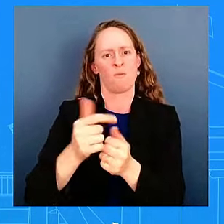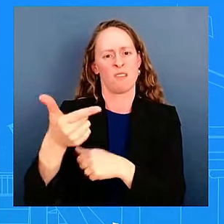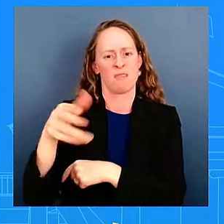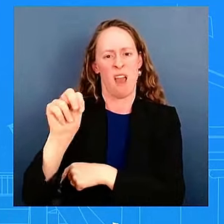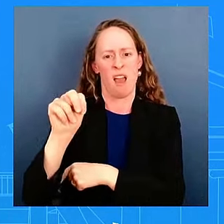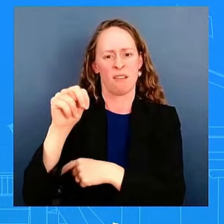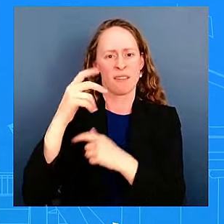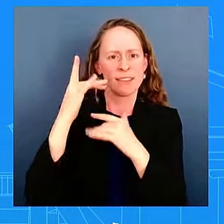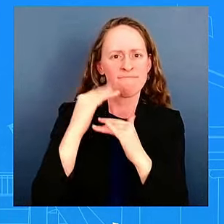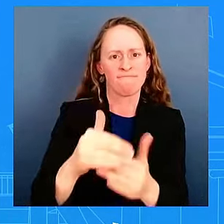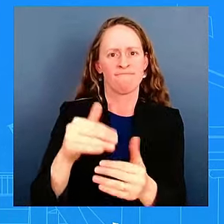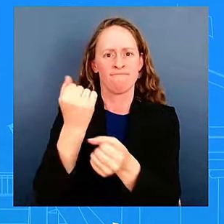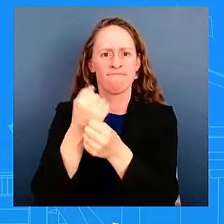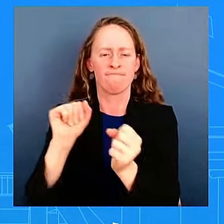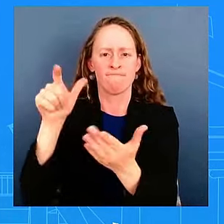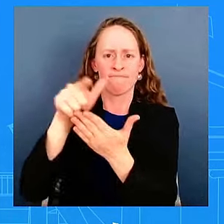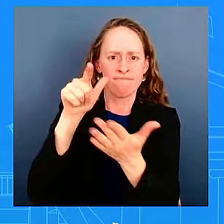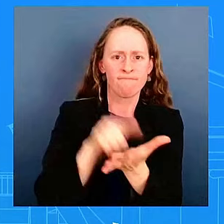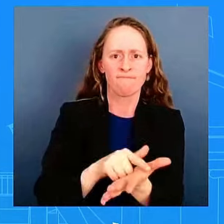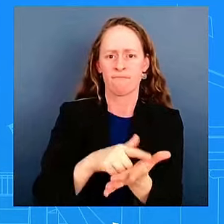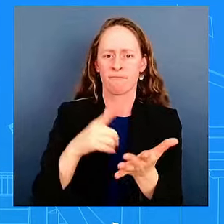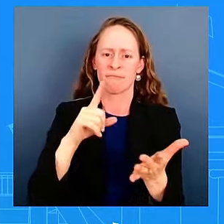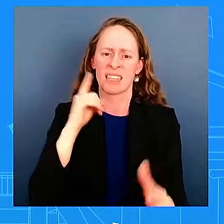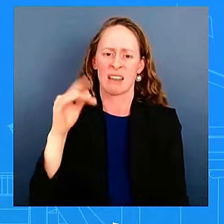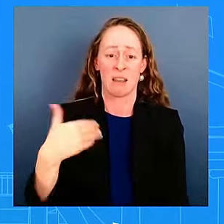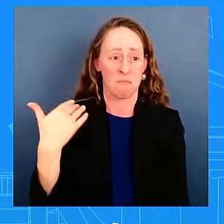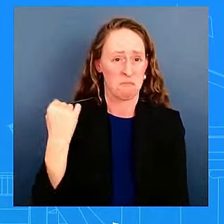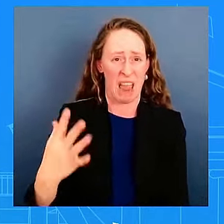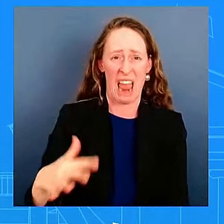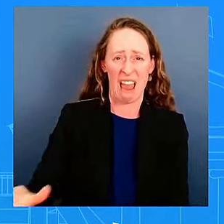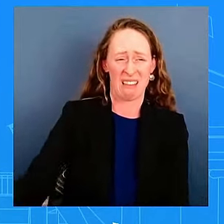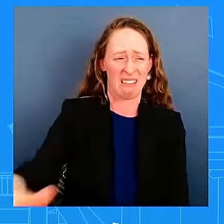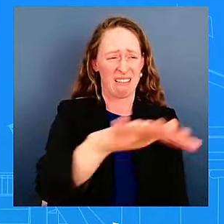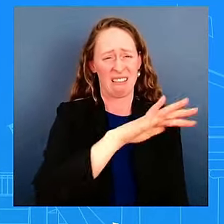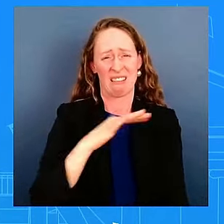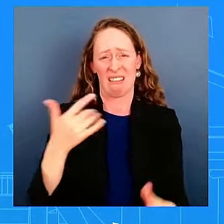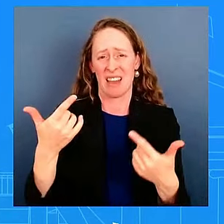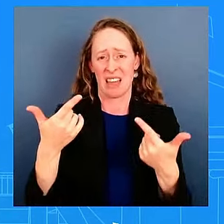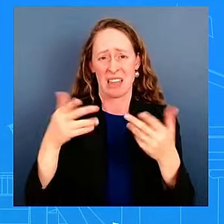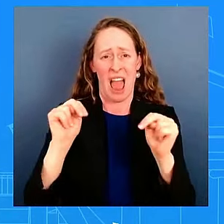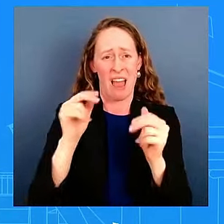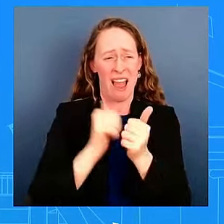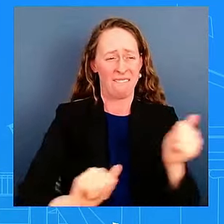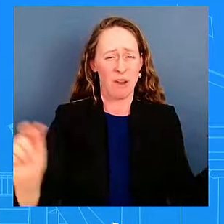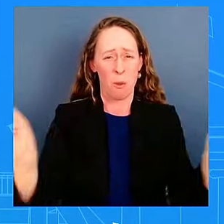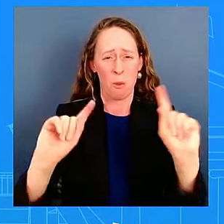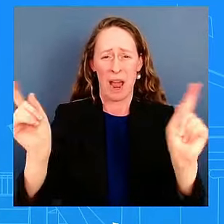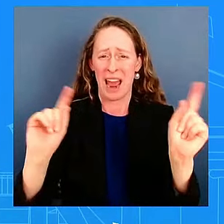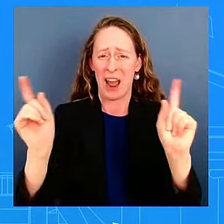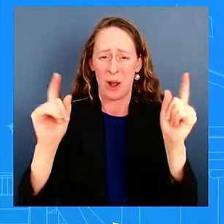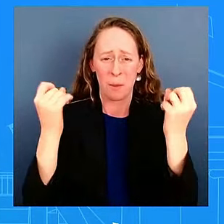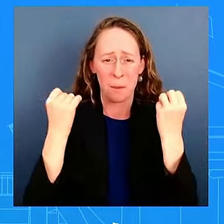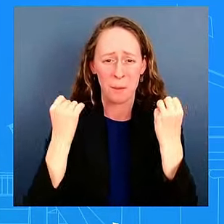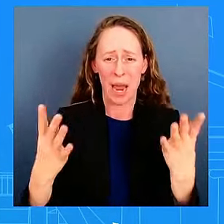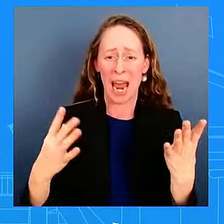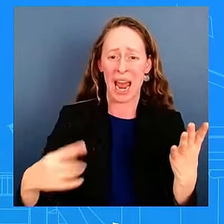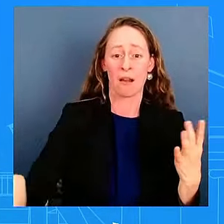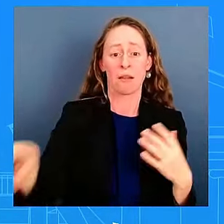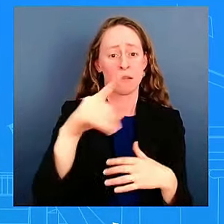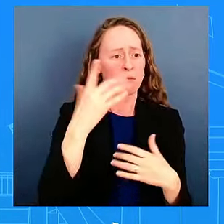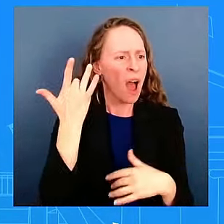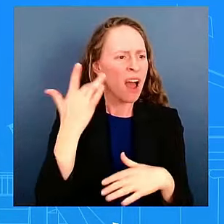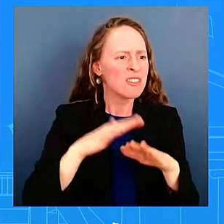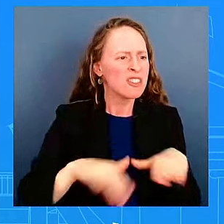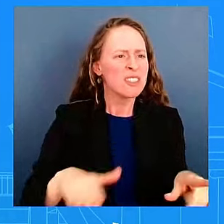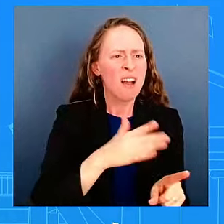in our country. It is an epidemic. The number one killer of our children is guns. And that should not be. That should not